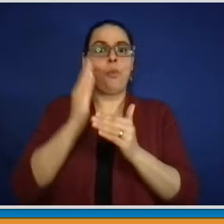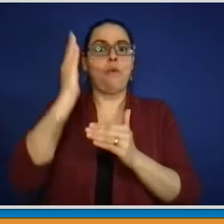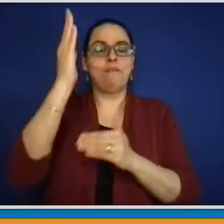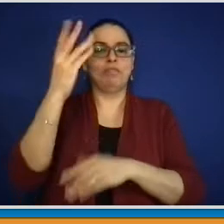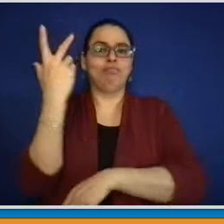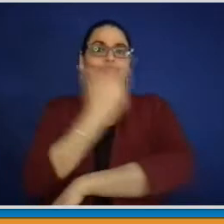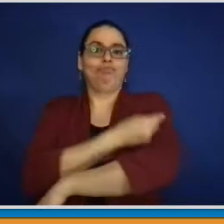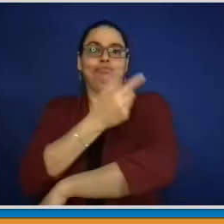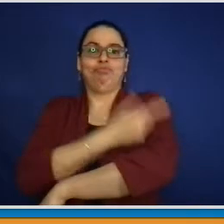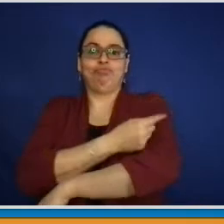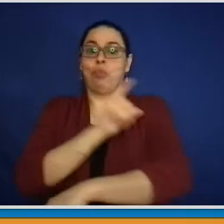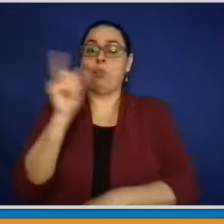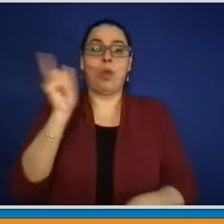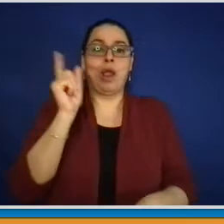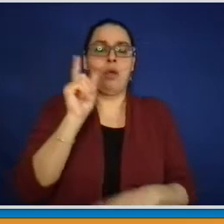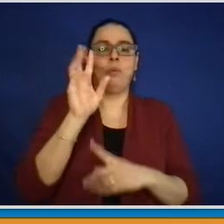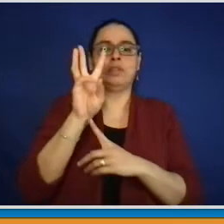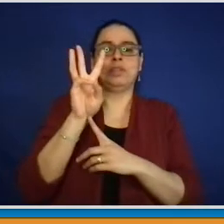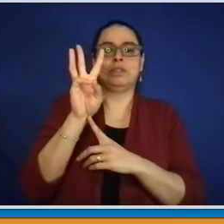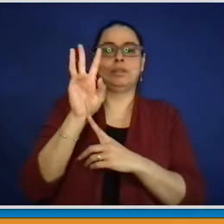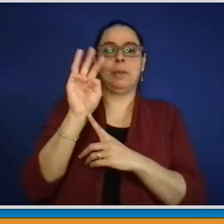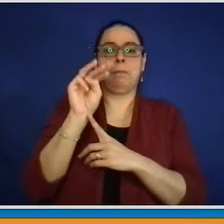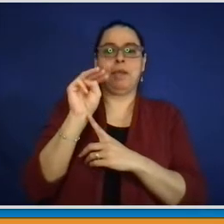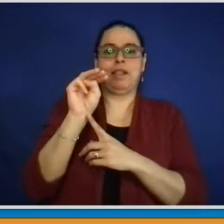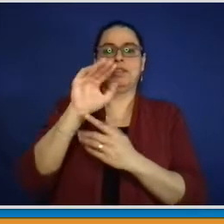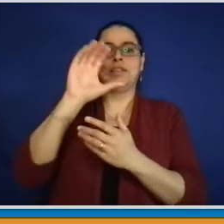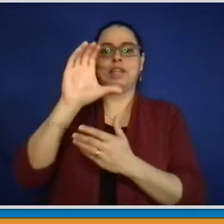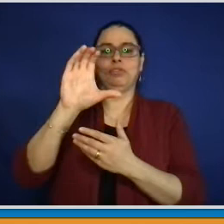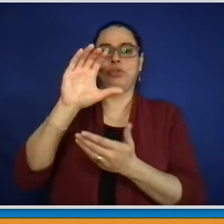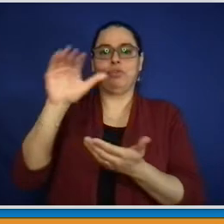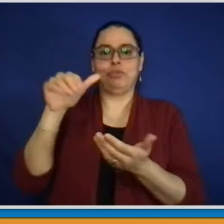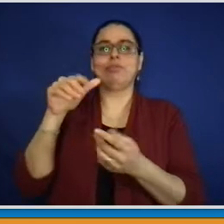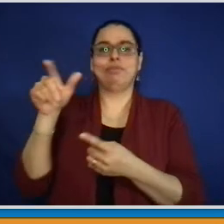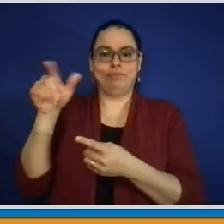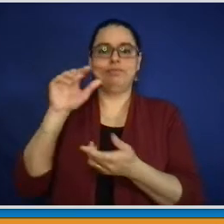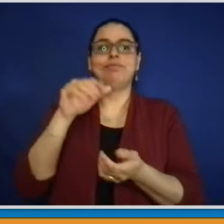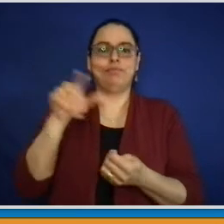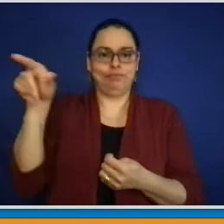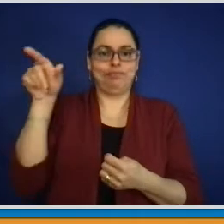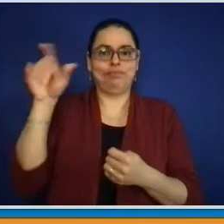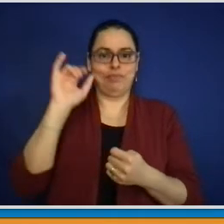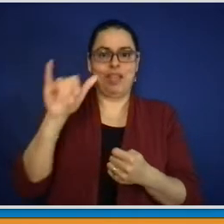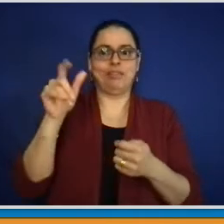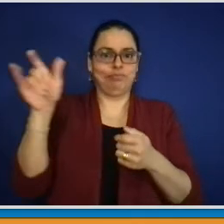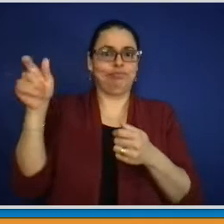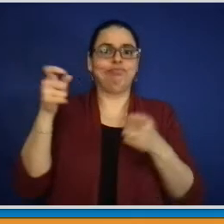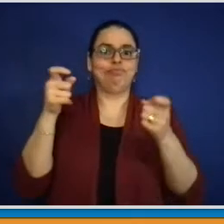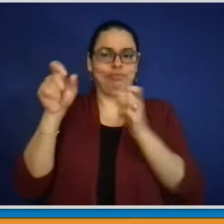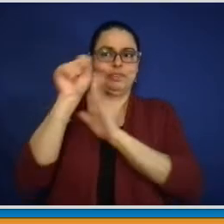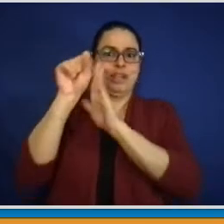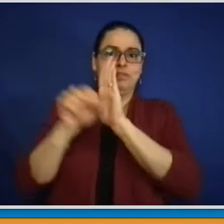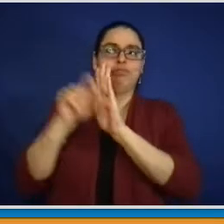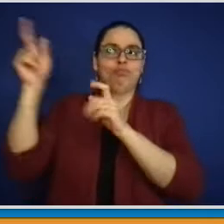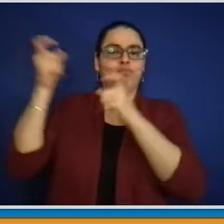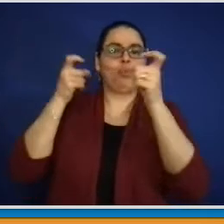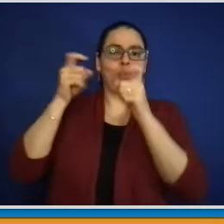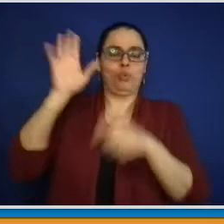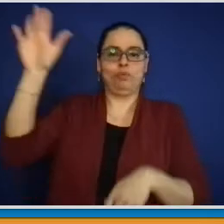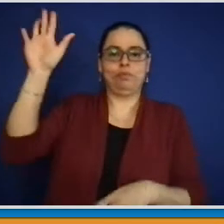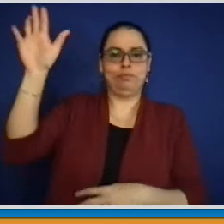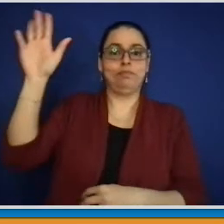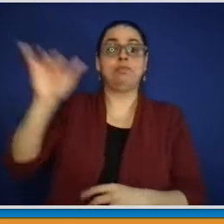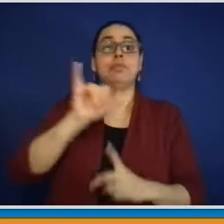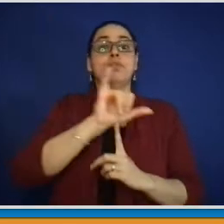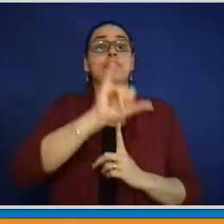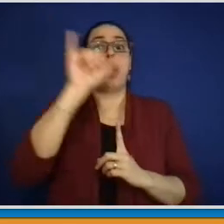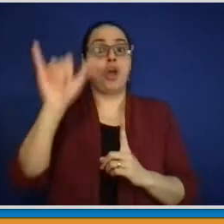11 hours a day on a constant rotation. The Armory in Yonkers has jumped up to 16,000. They've been open just less